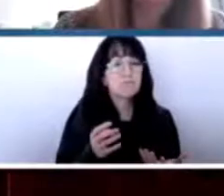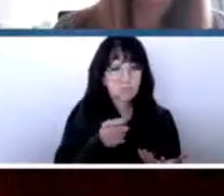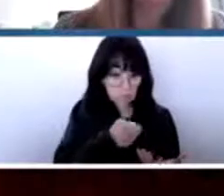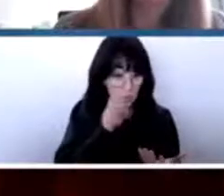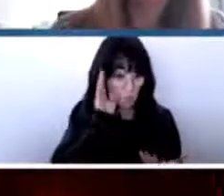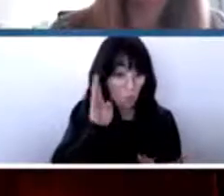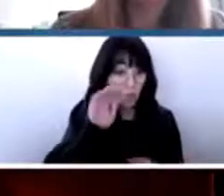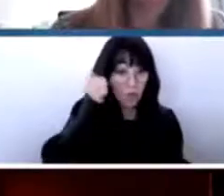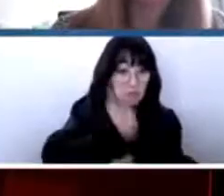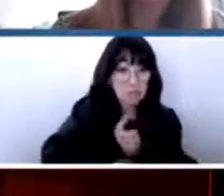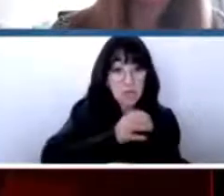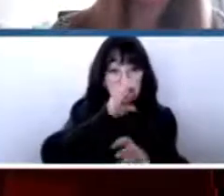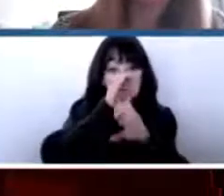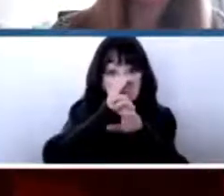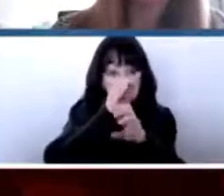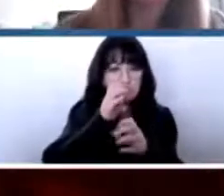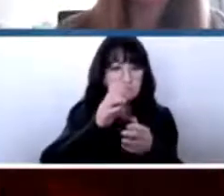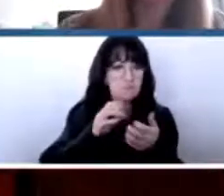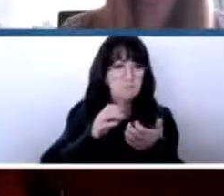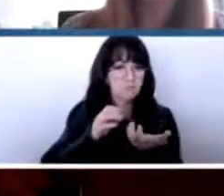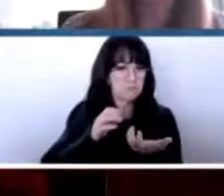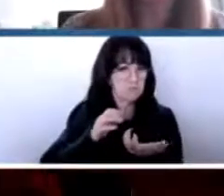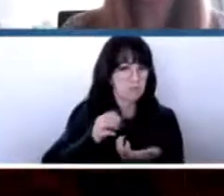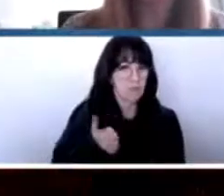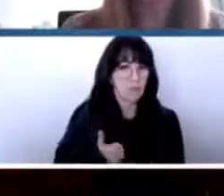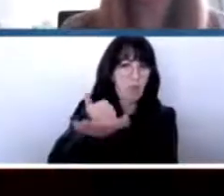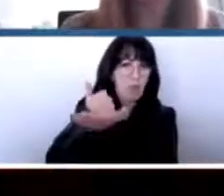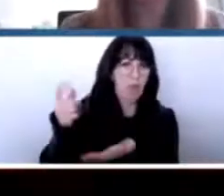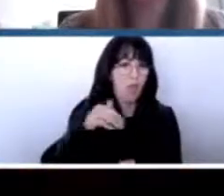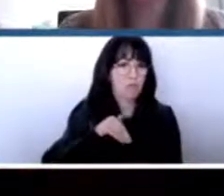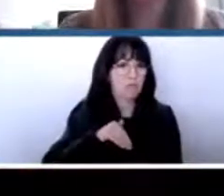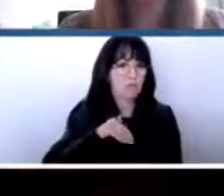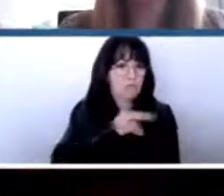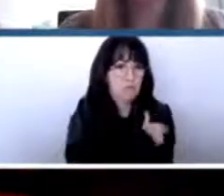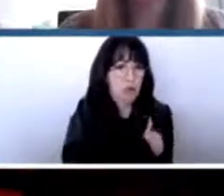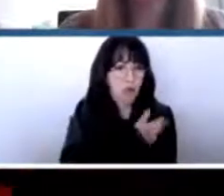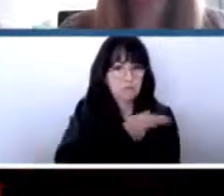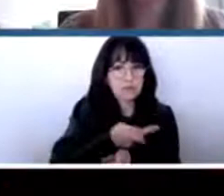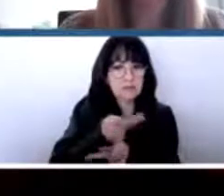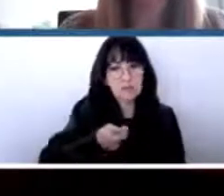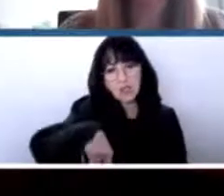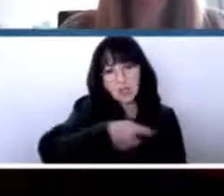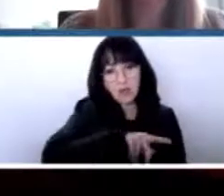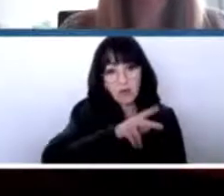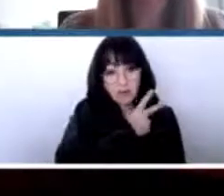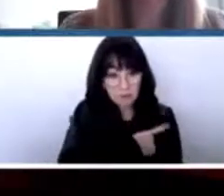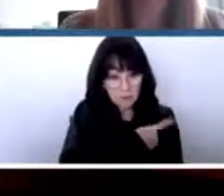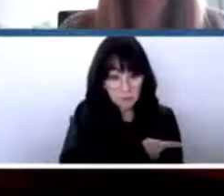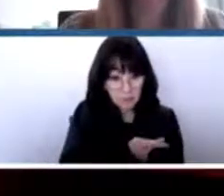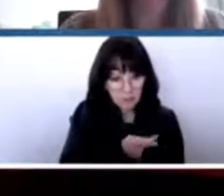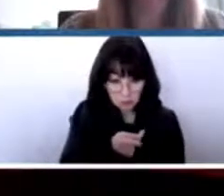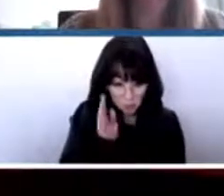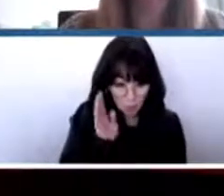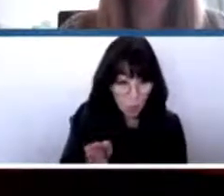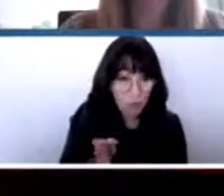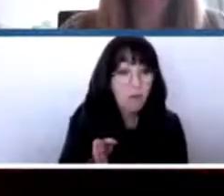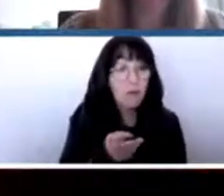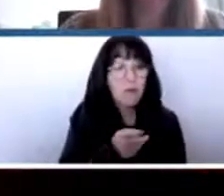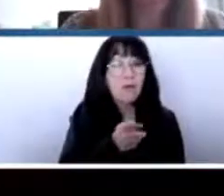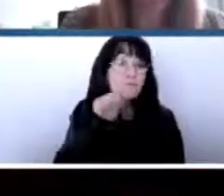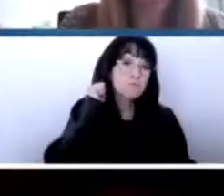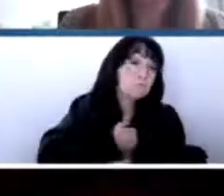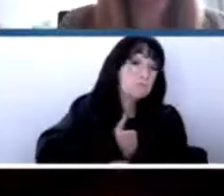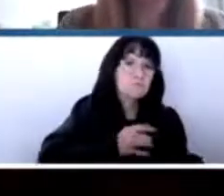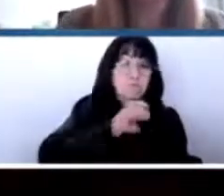these patients? Yeah, that's a really good question. It's as much a question for the hospitals, and maybe AJ can help with